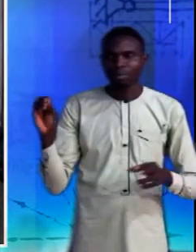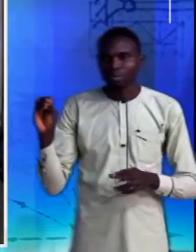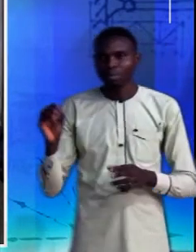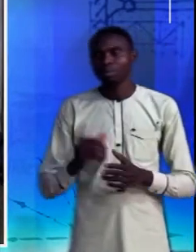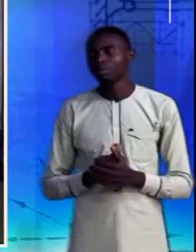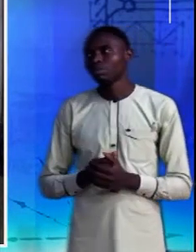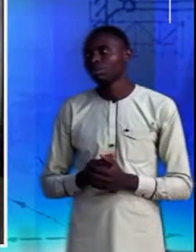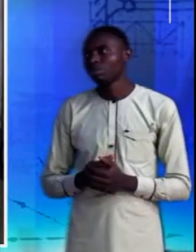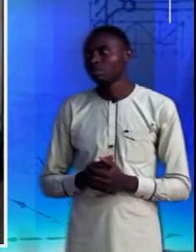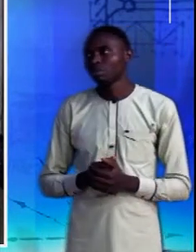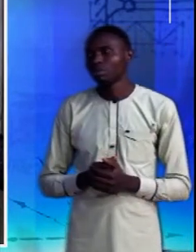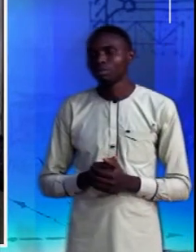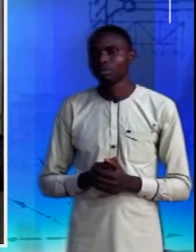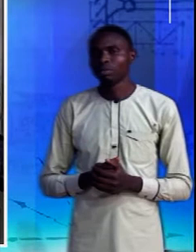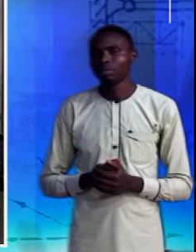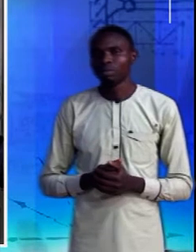If